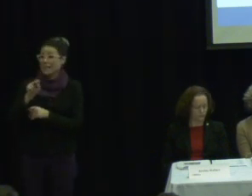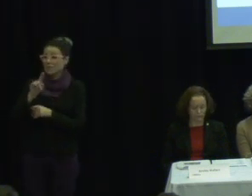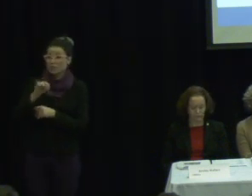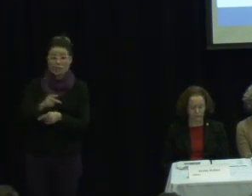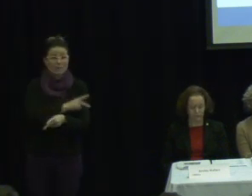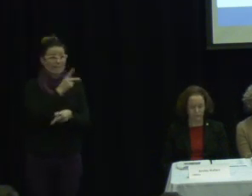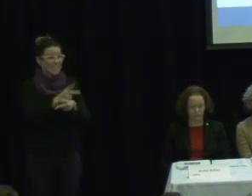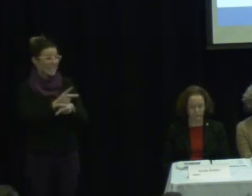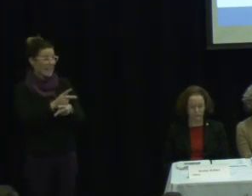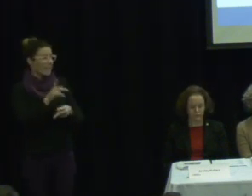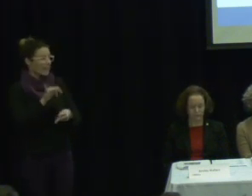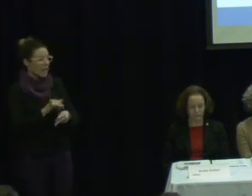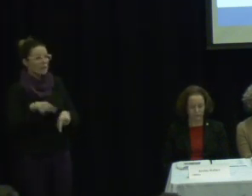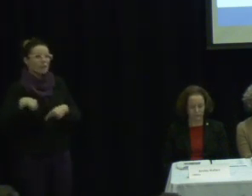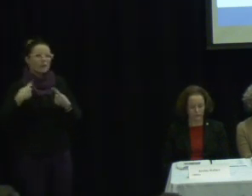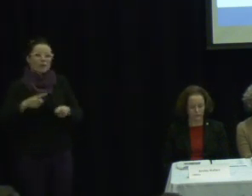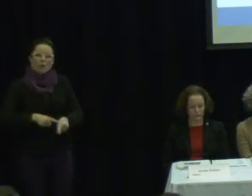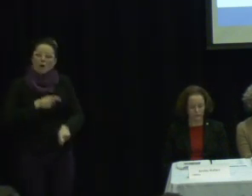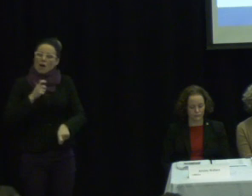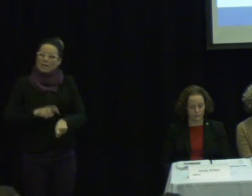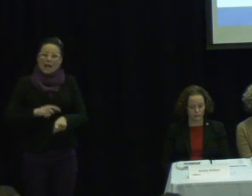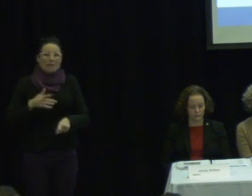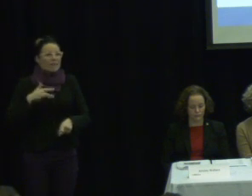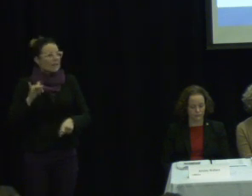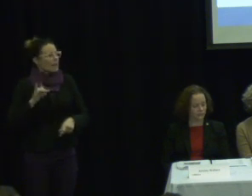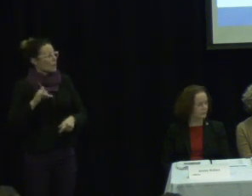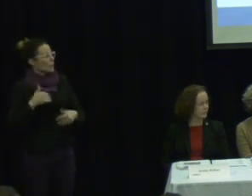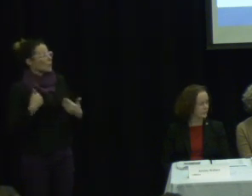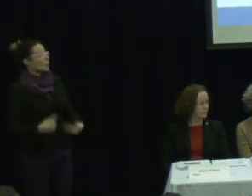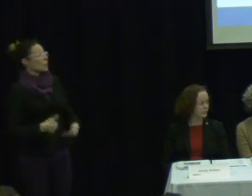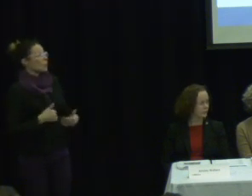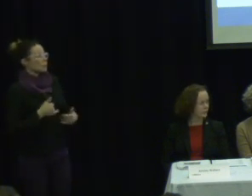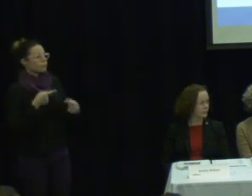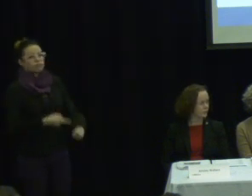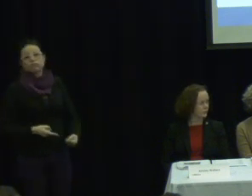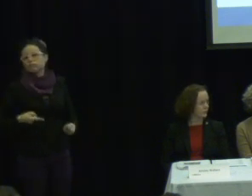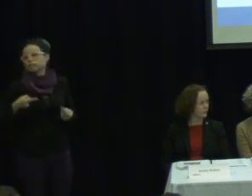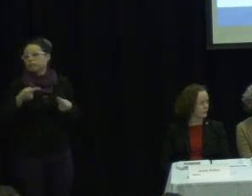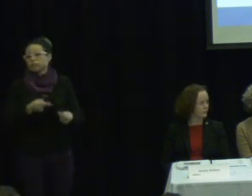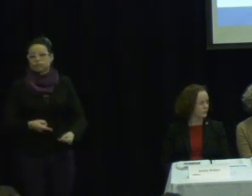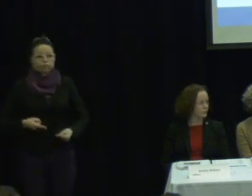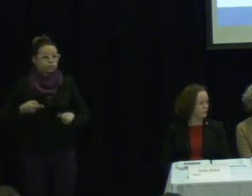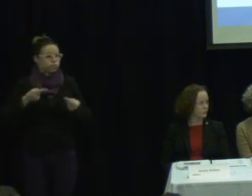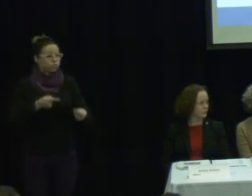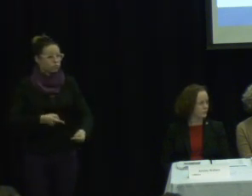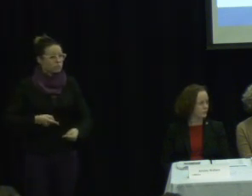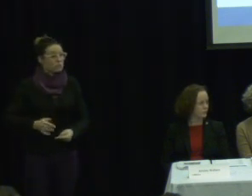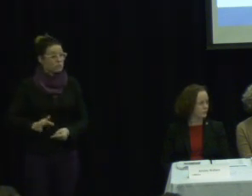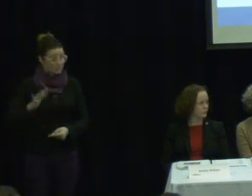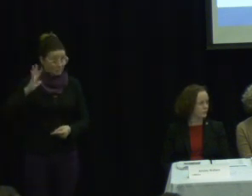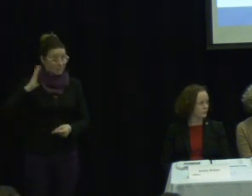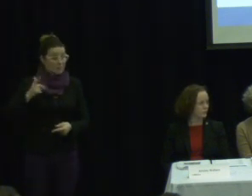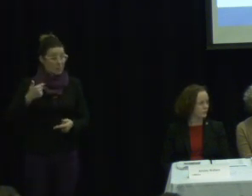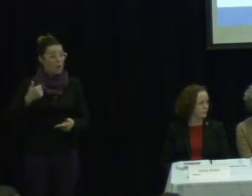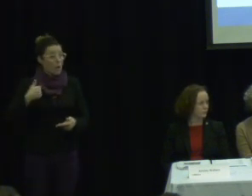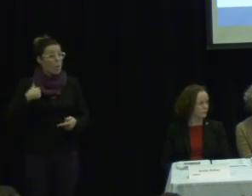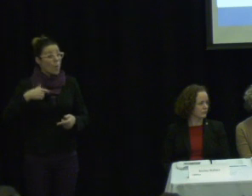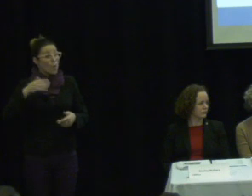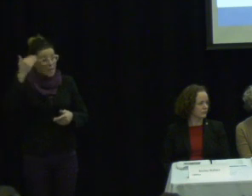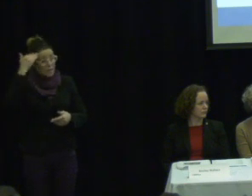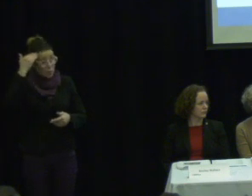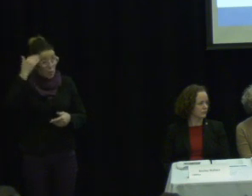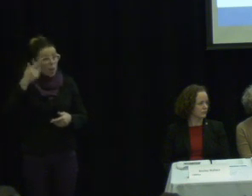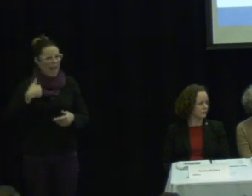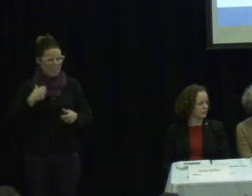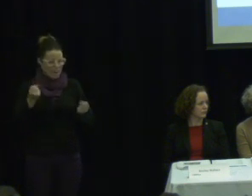here, quite frankly, there was this just so many students, and we knew we were going to lose a lot of them. That's not